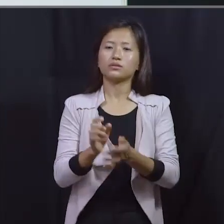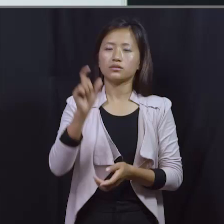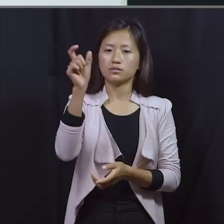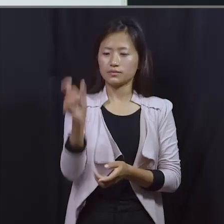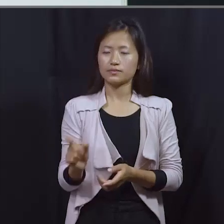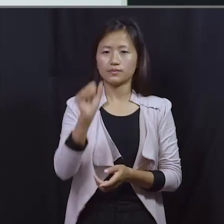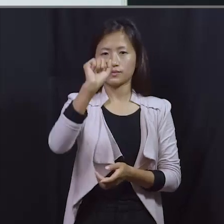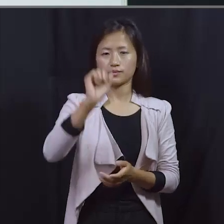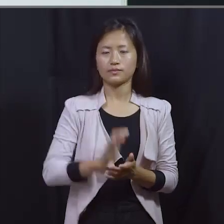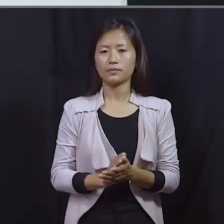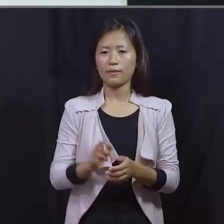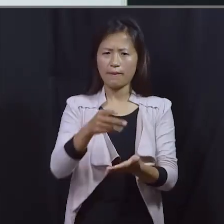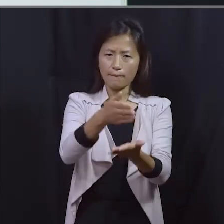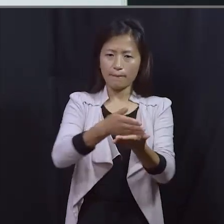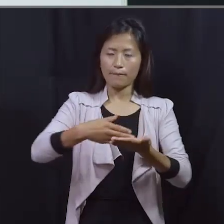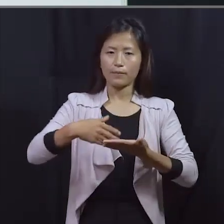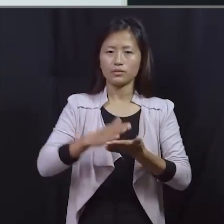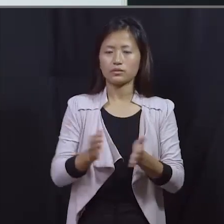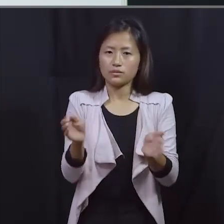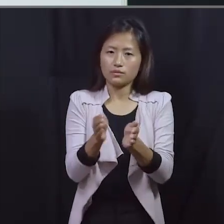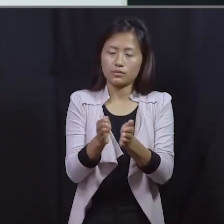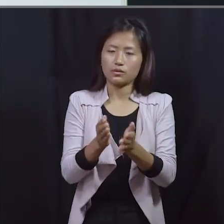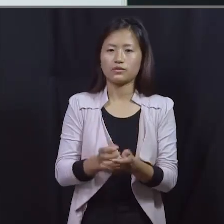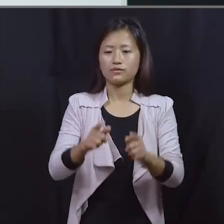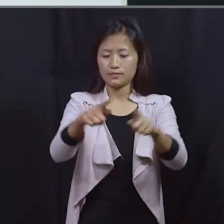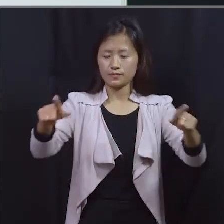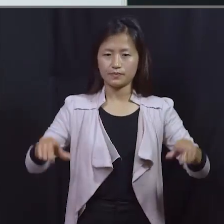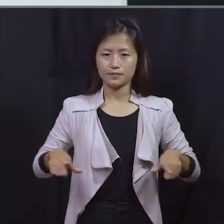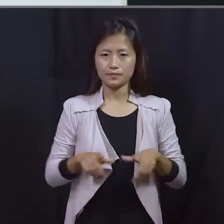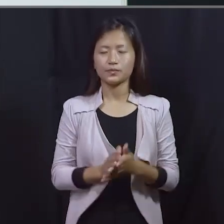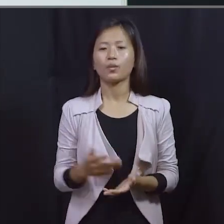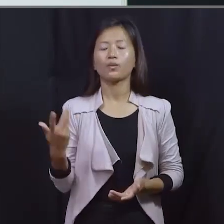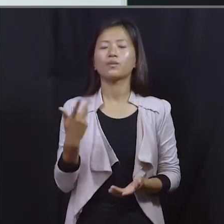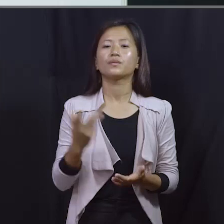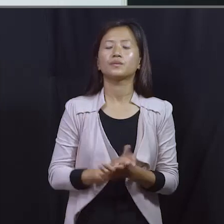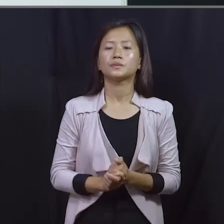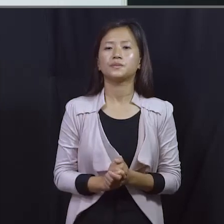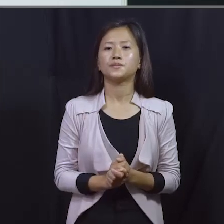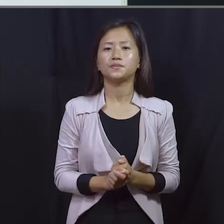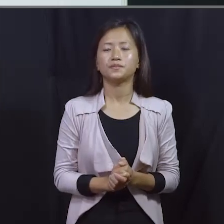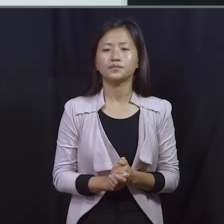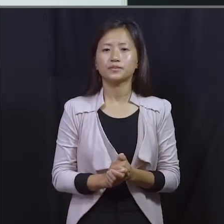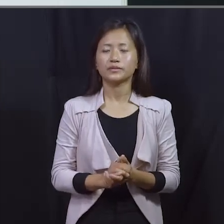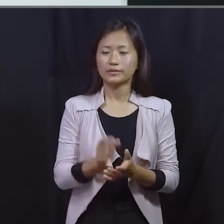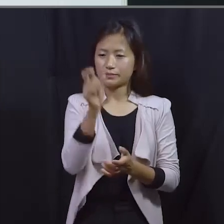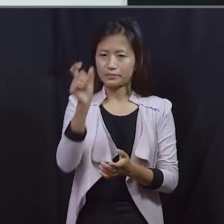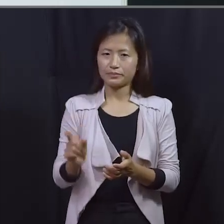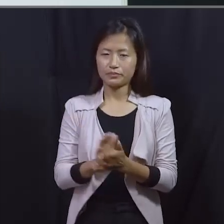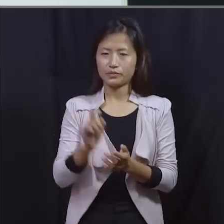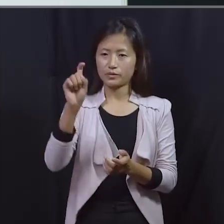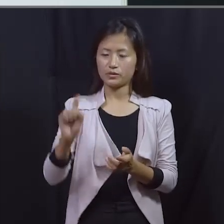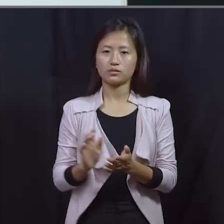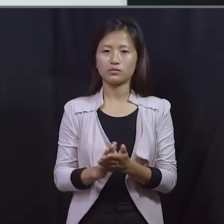cultivate on that particular or on that small plot of land where the peasants they need